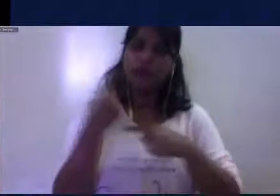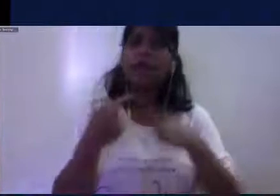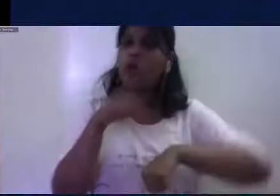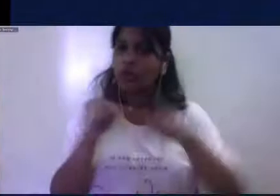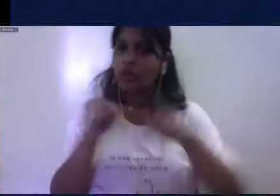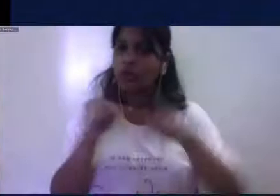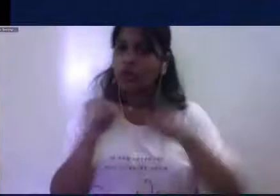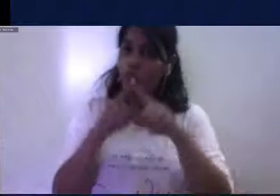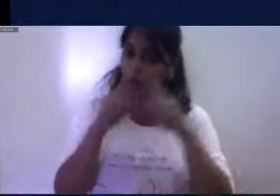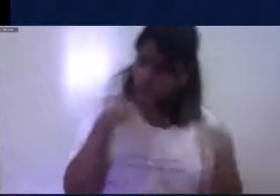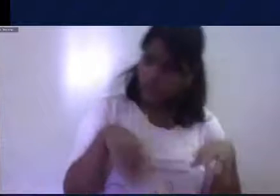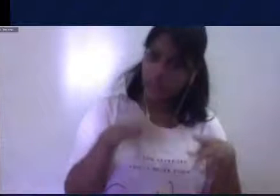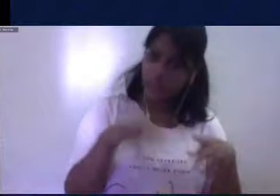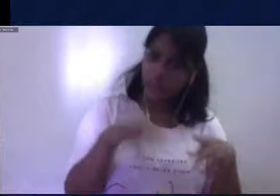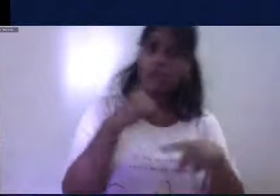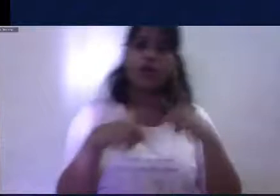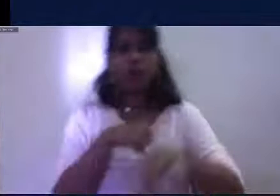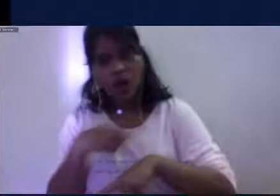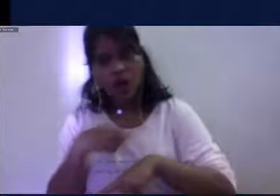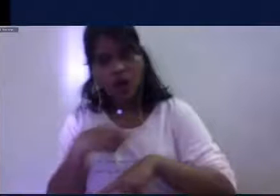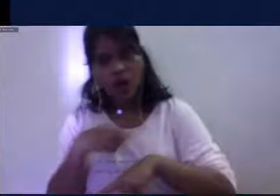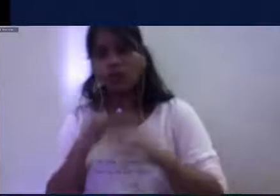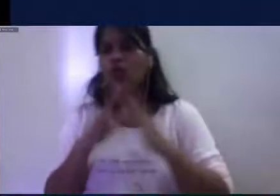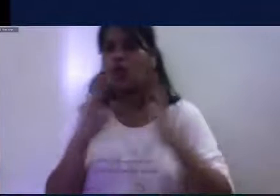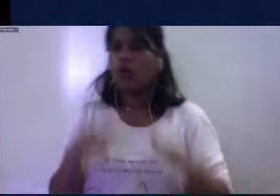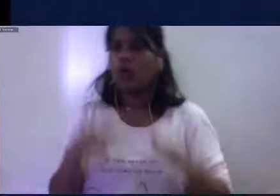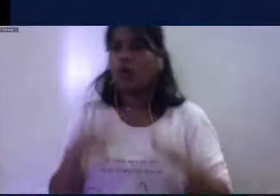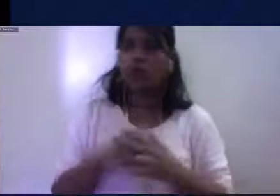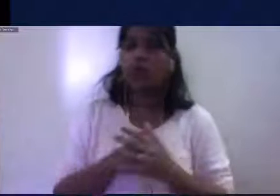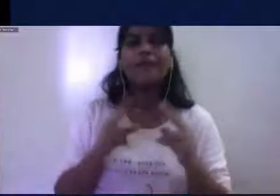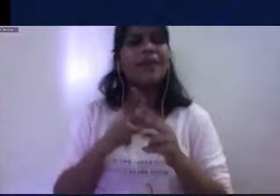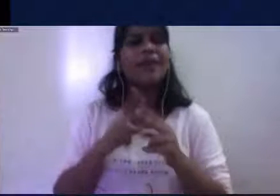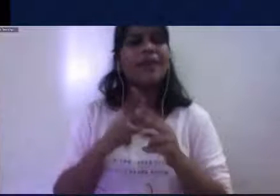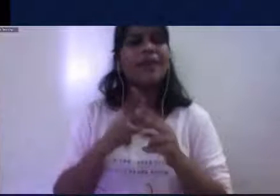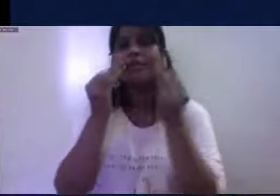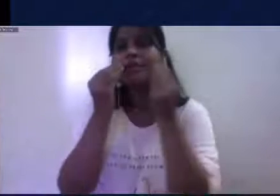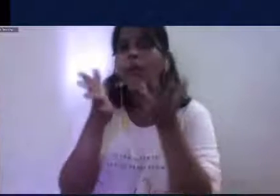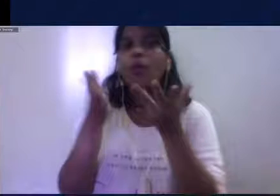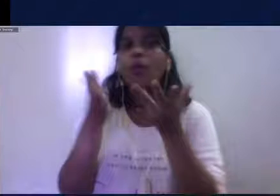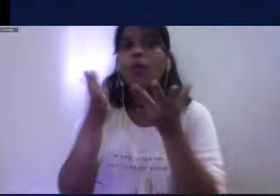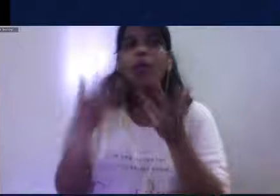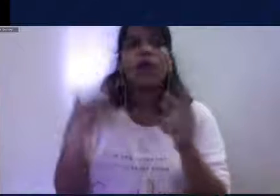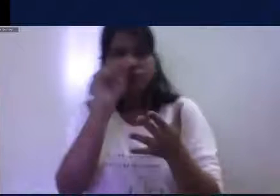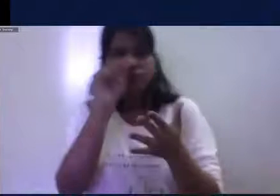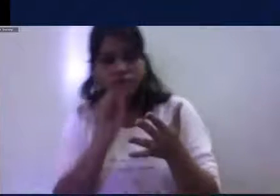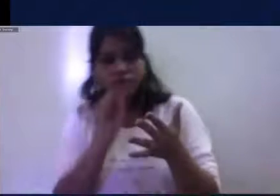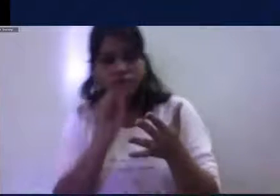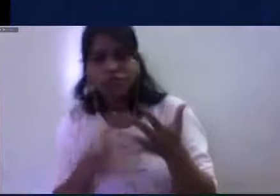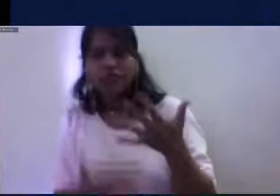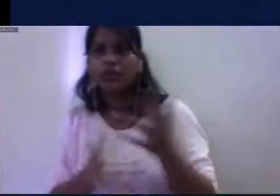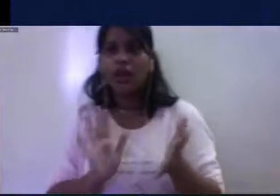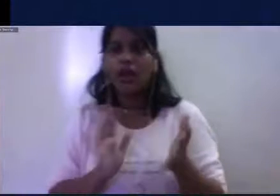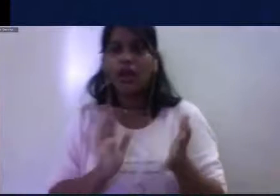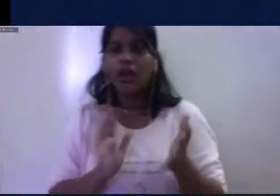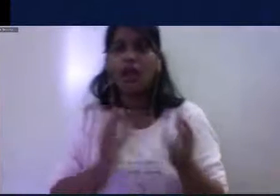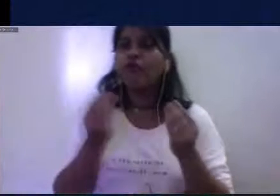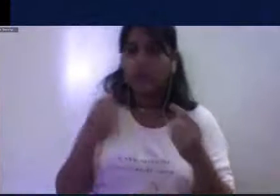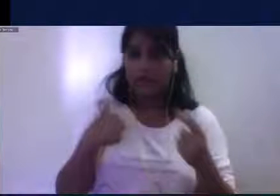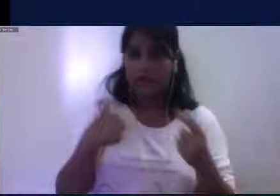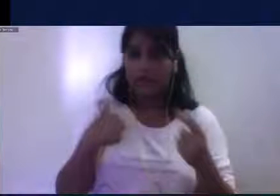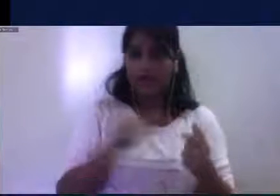one house and 1.5 hours in the other household, very simple things we noted down. A few things I will tell